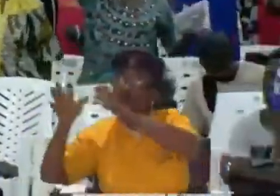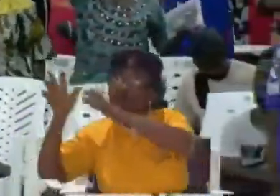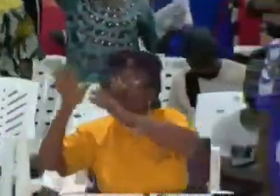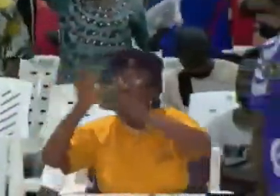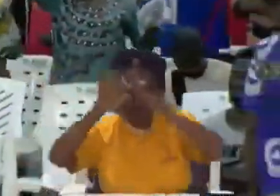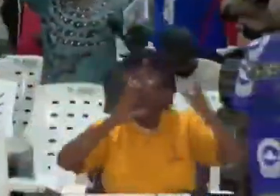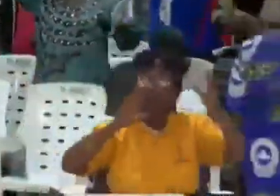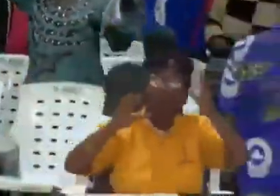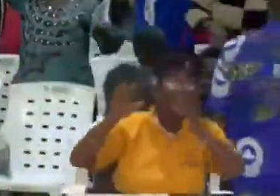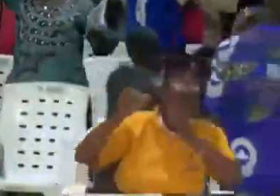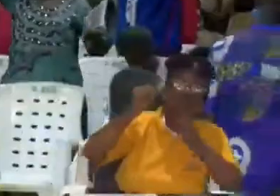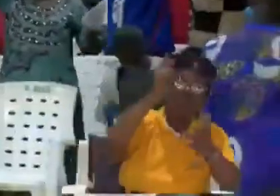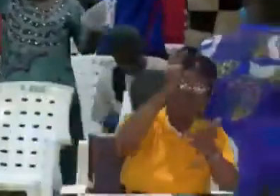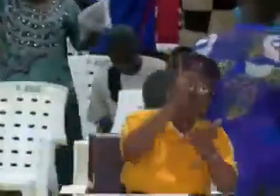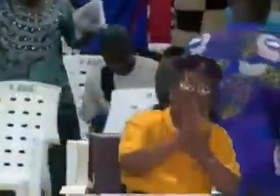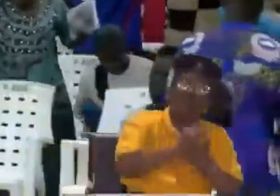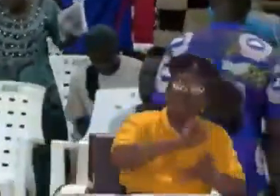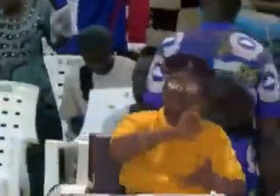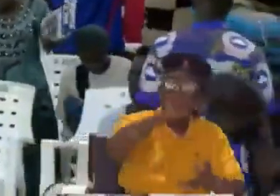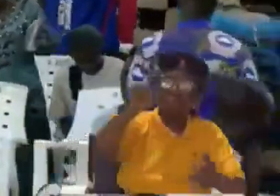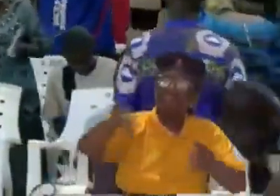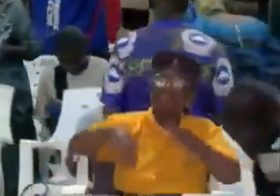He's reaching out to you now.